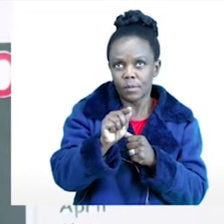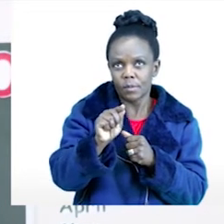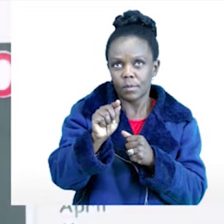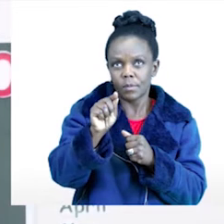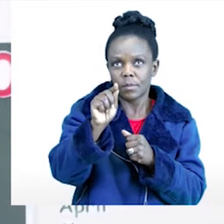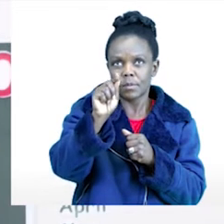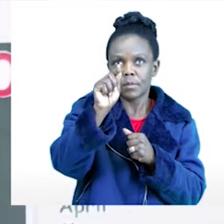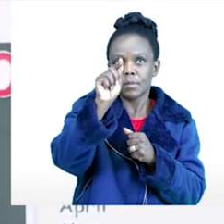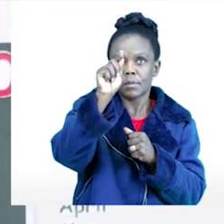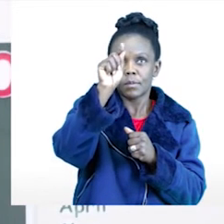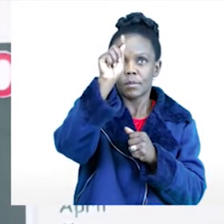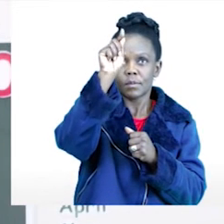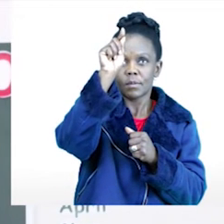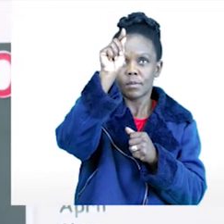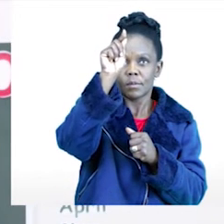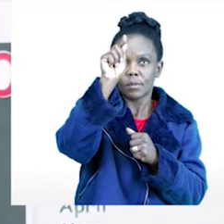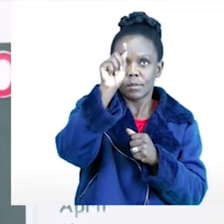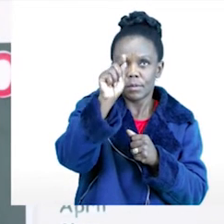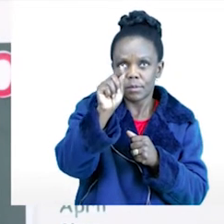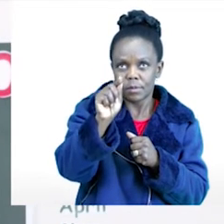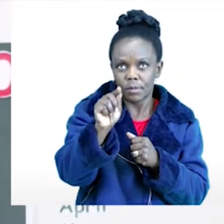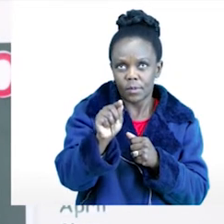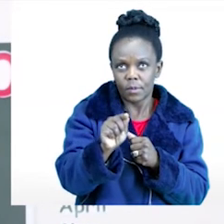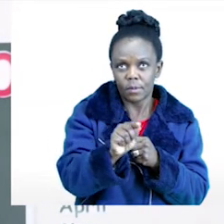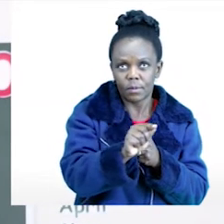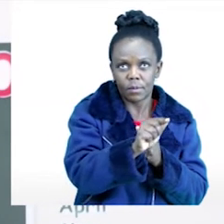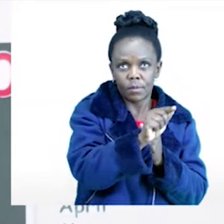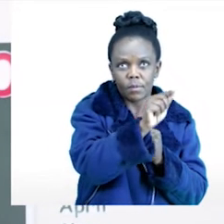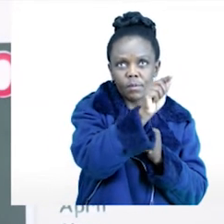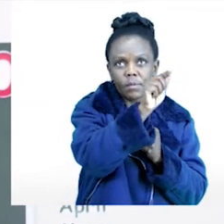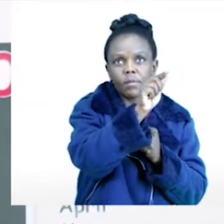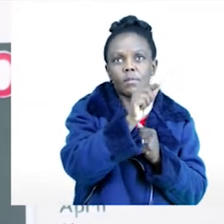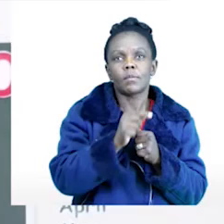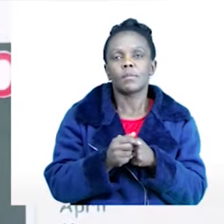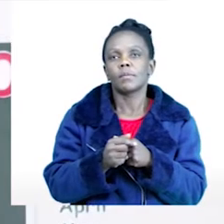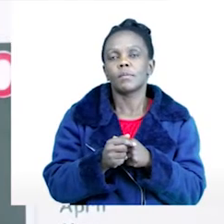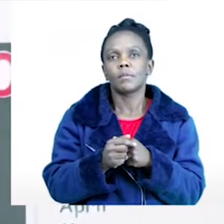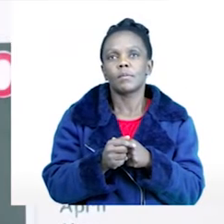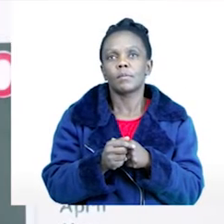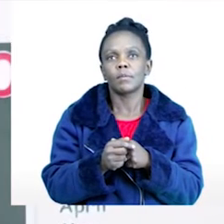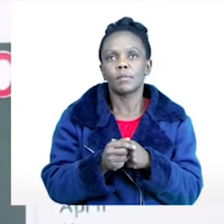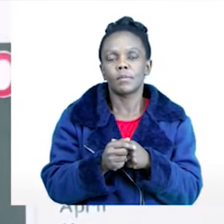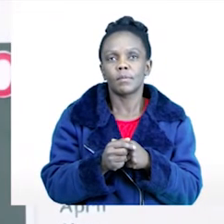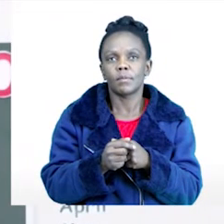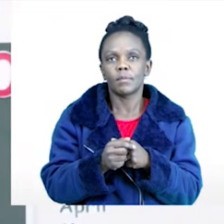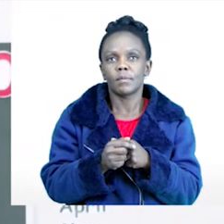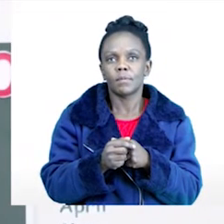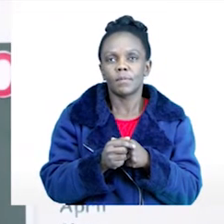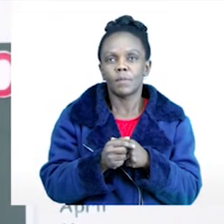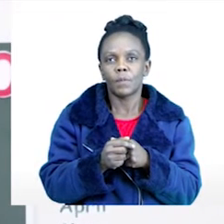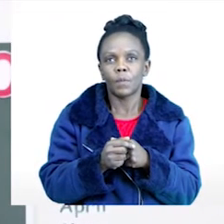round, up, and curve. And there you